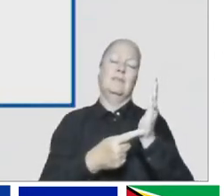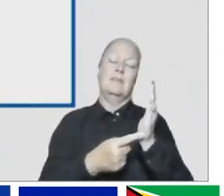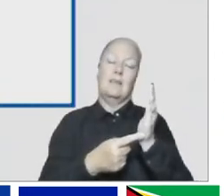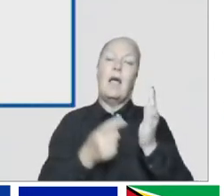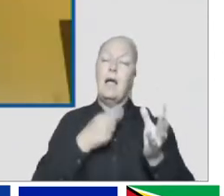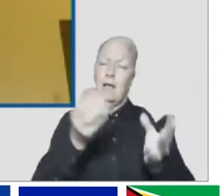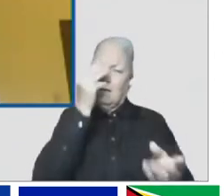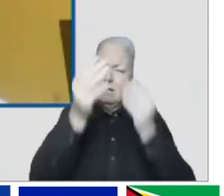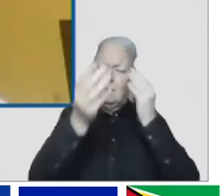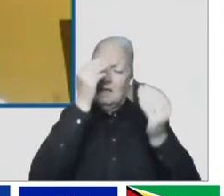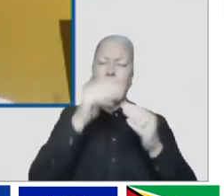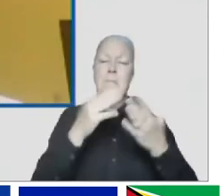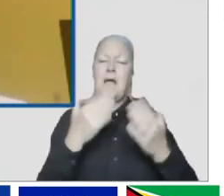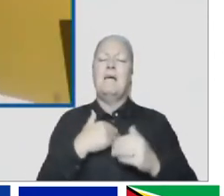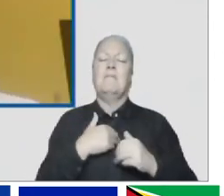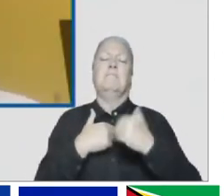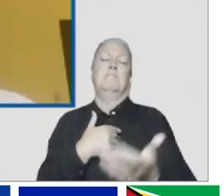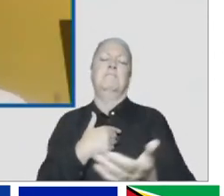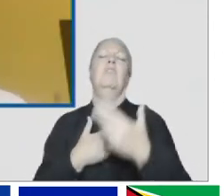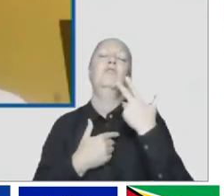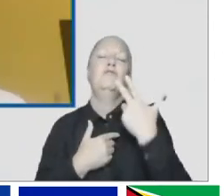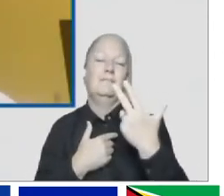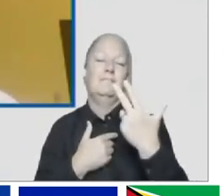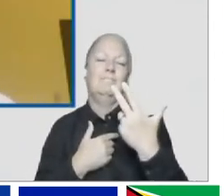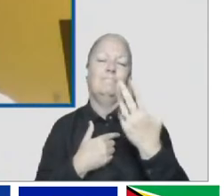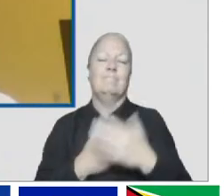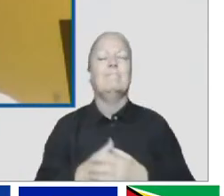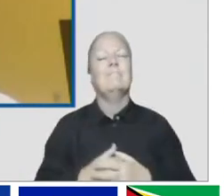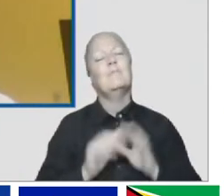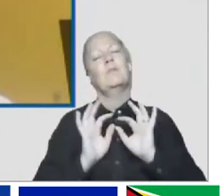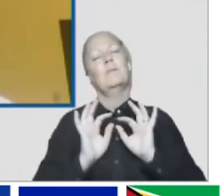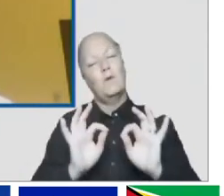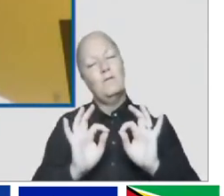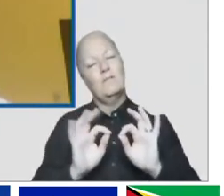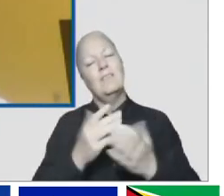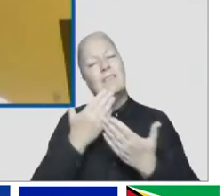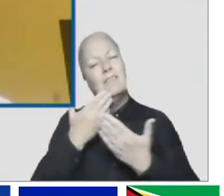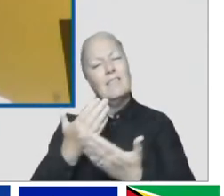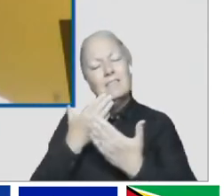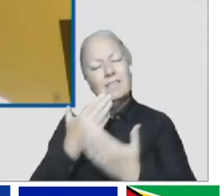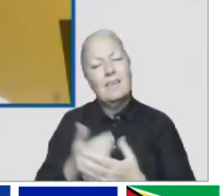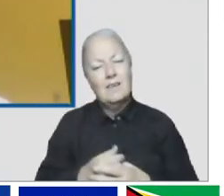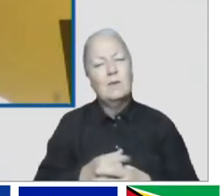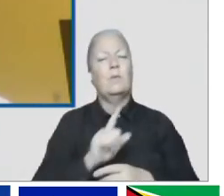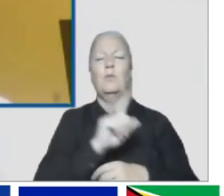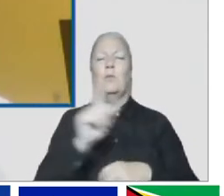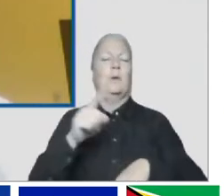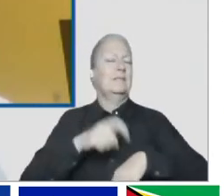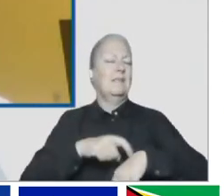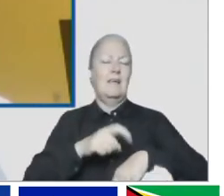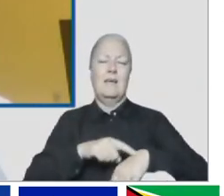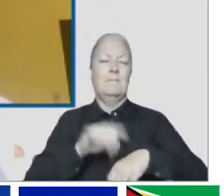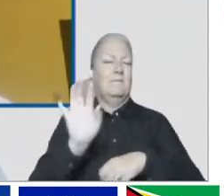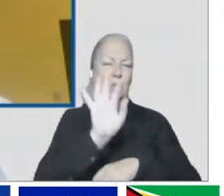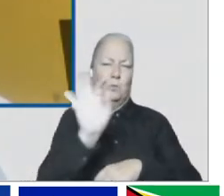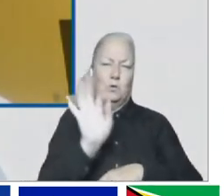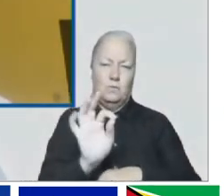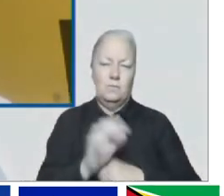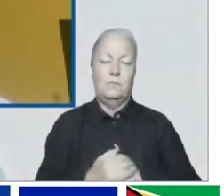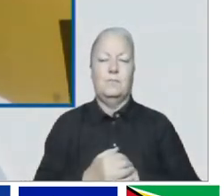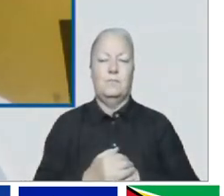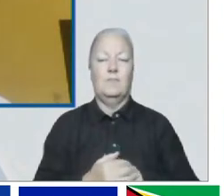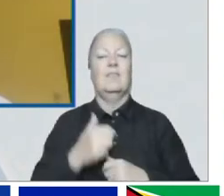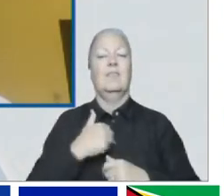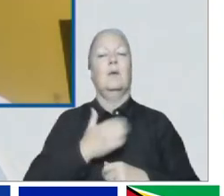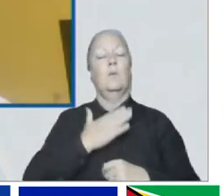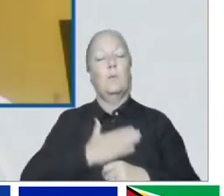you. Perfect, and thank you, Wayne. We do not have time for another question. I want to give the full time to Bijay